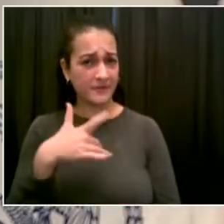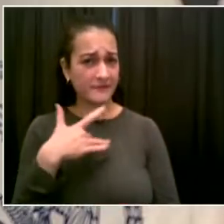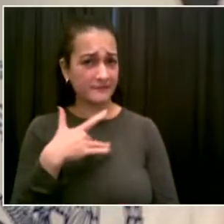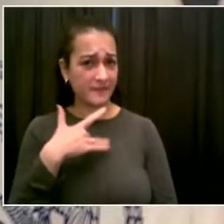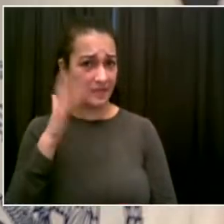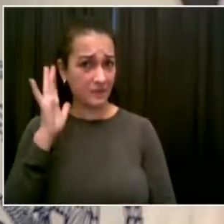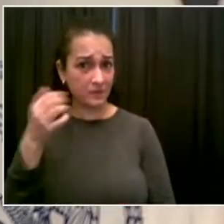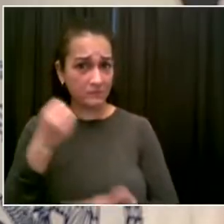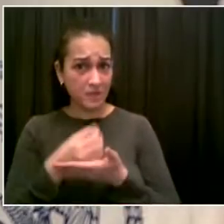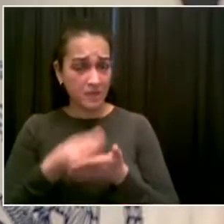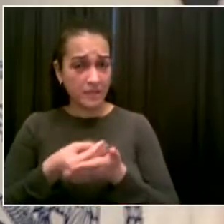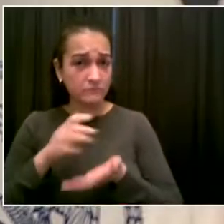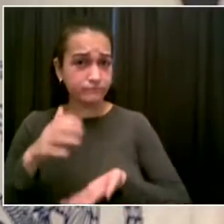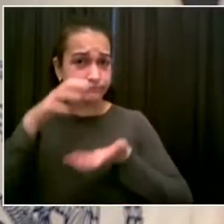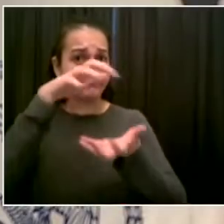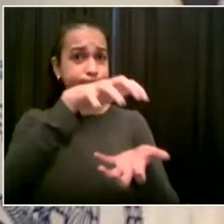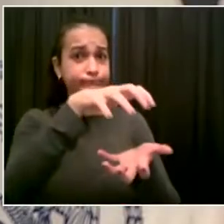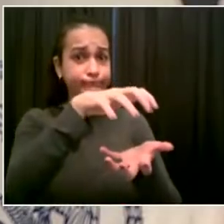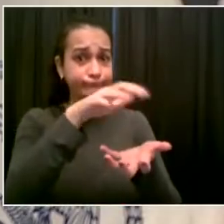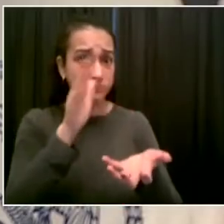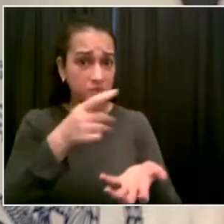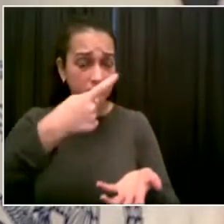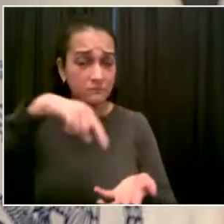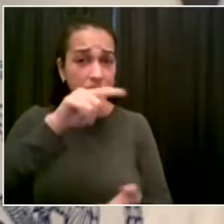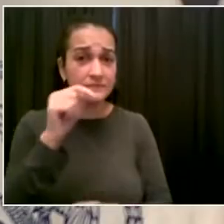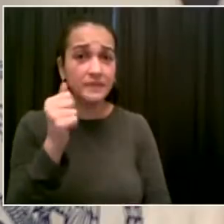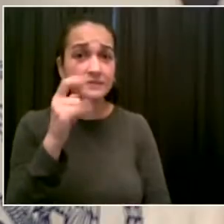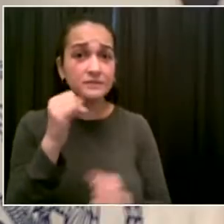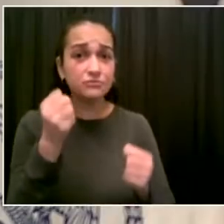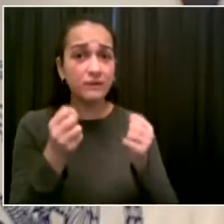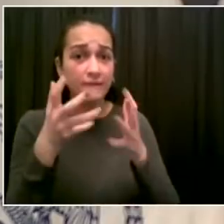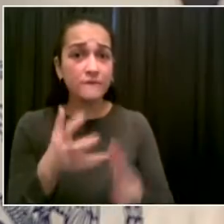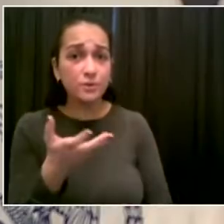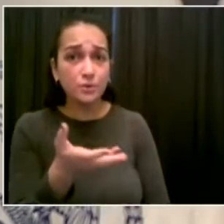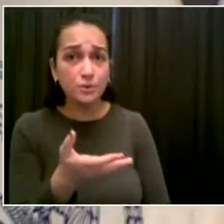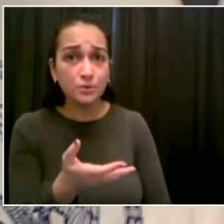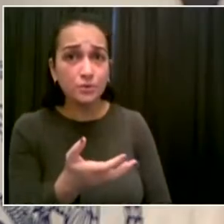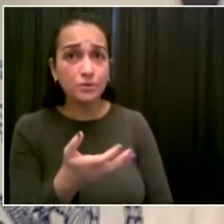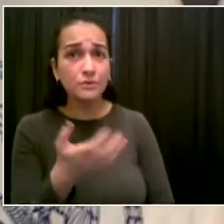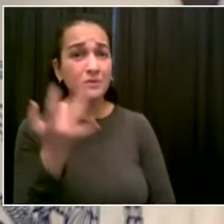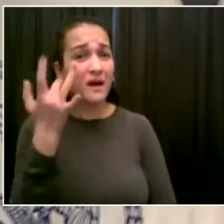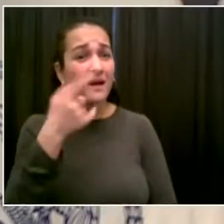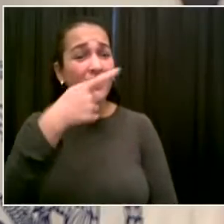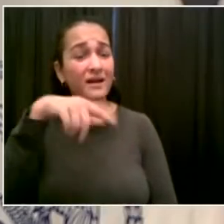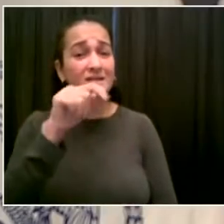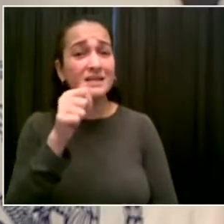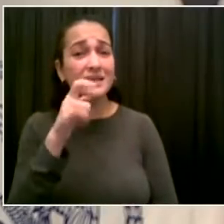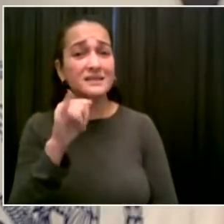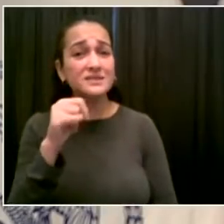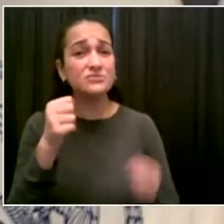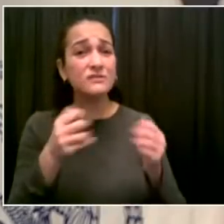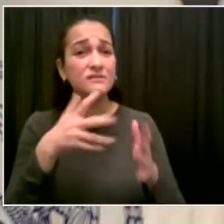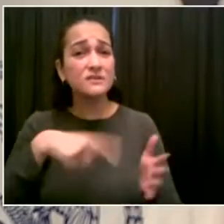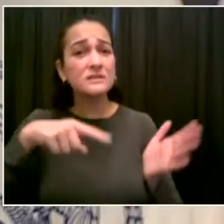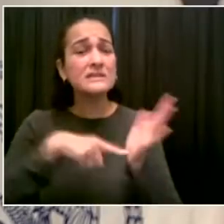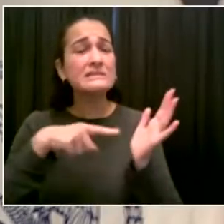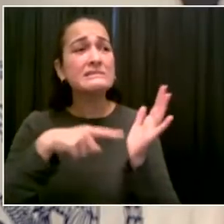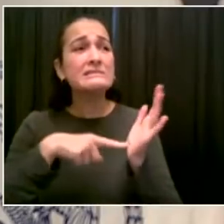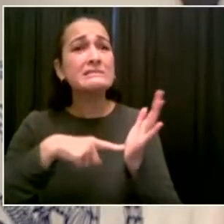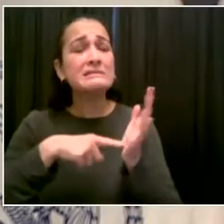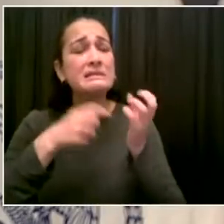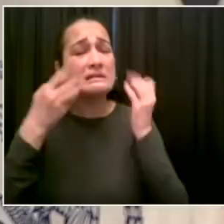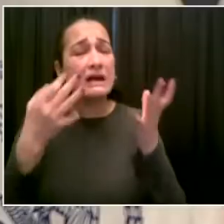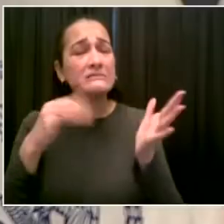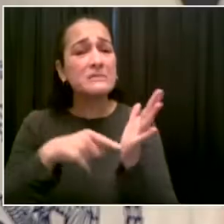promote total debt forgiveness? James, thank you for the question. I want to say, first of all, I've met a lot of the drivers over the